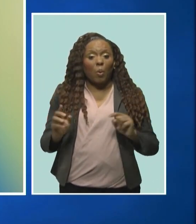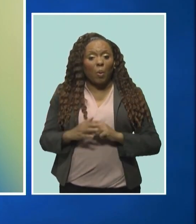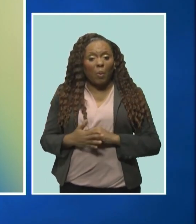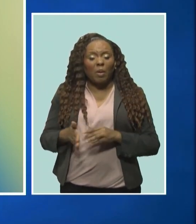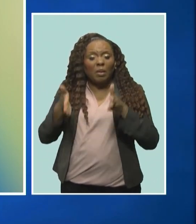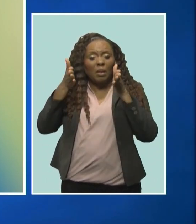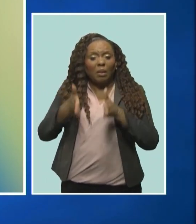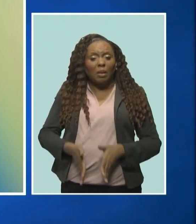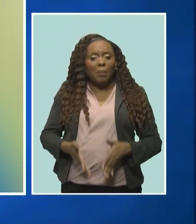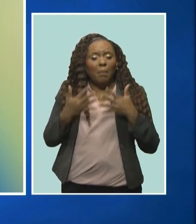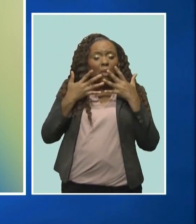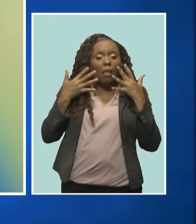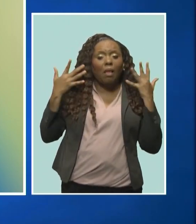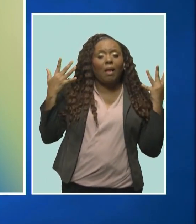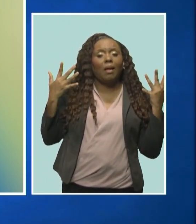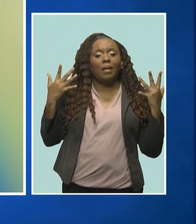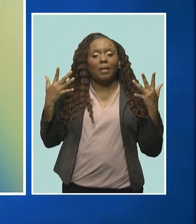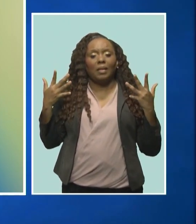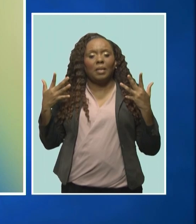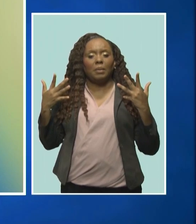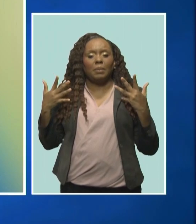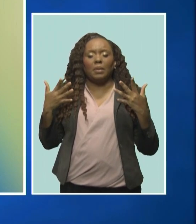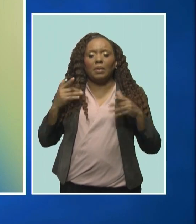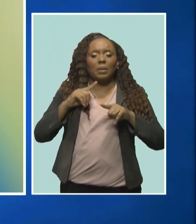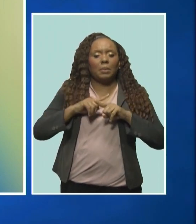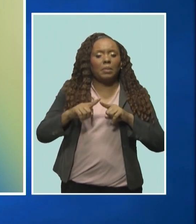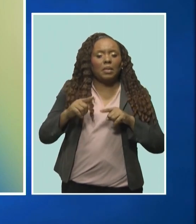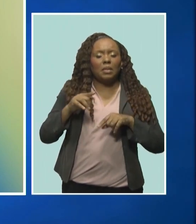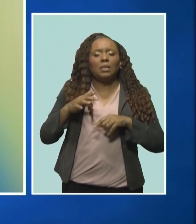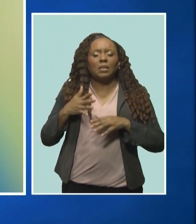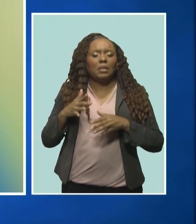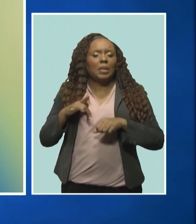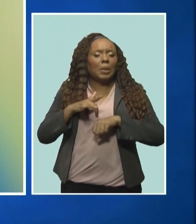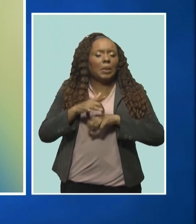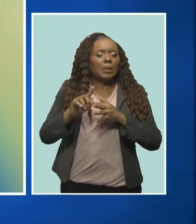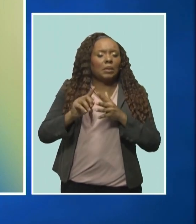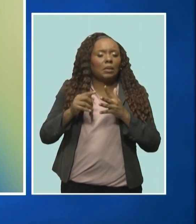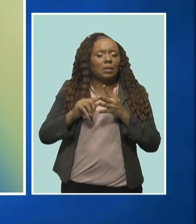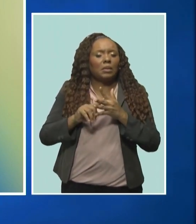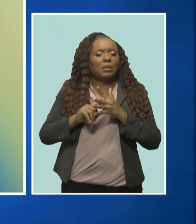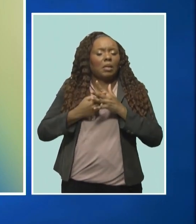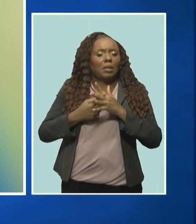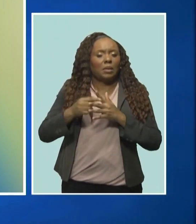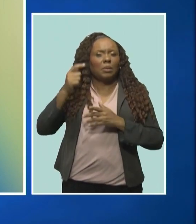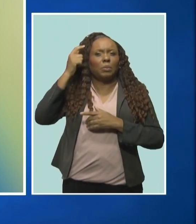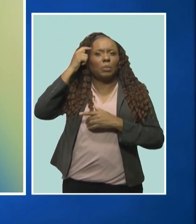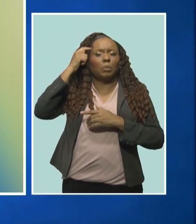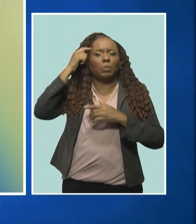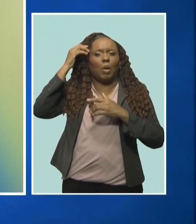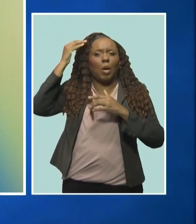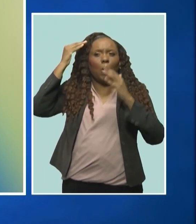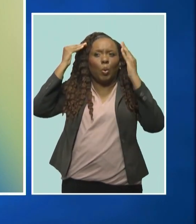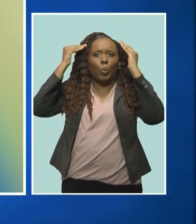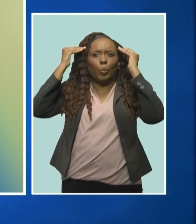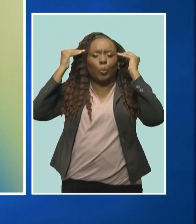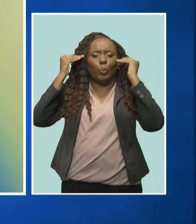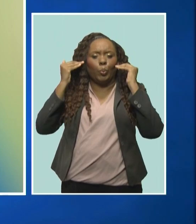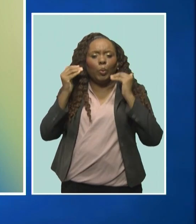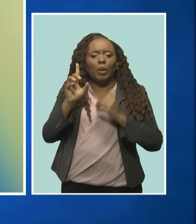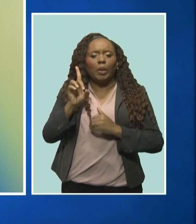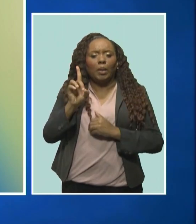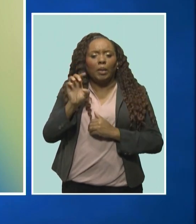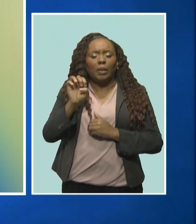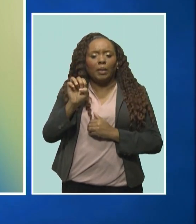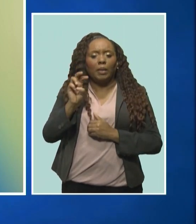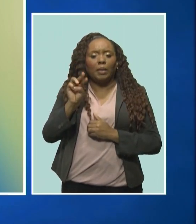slim. He has a pleasant manner and is said to be in the early stages of dementia. He's known to frequent Venture St. John.